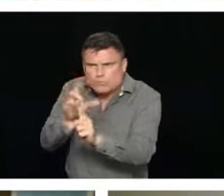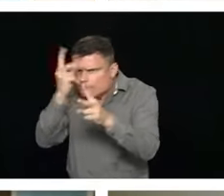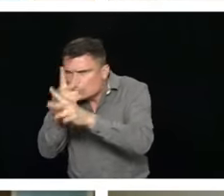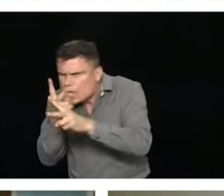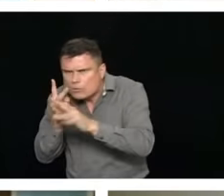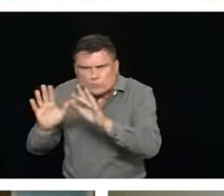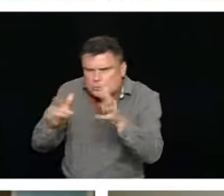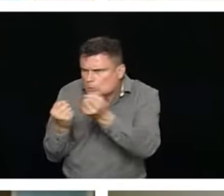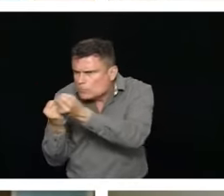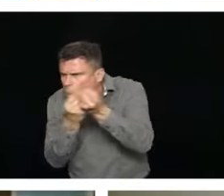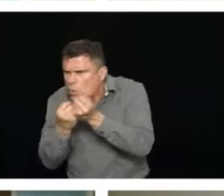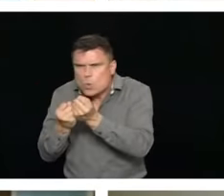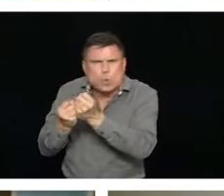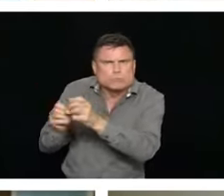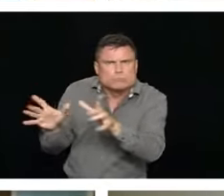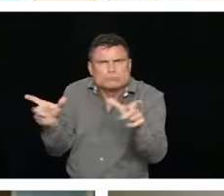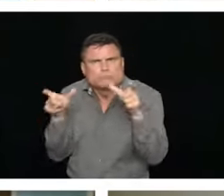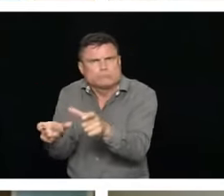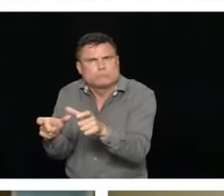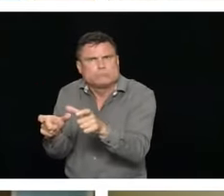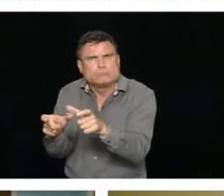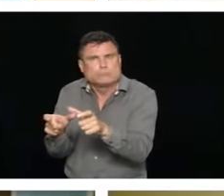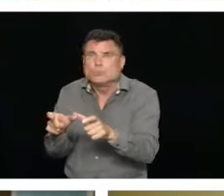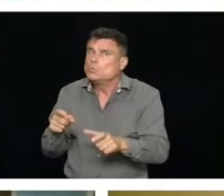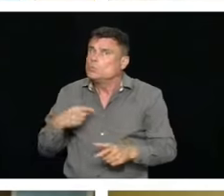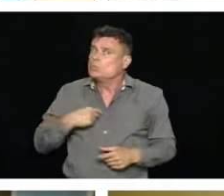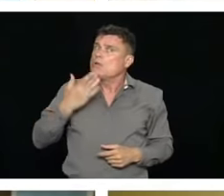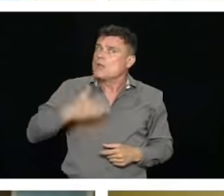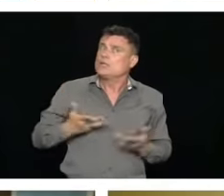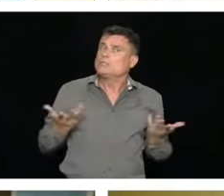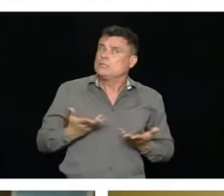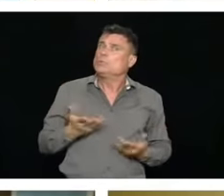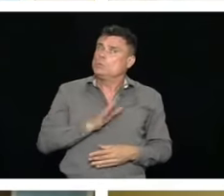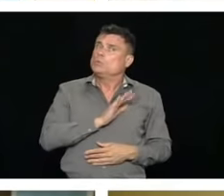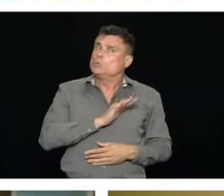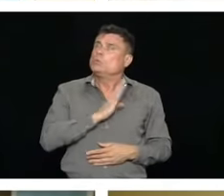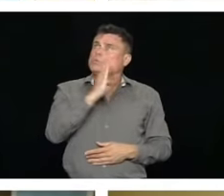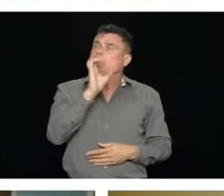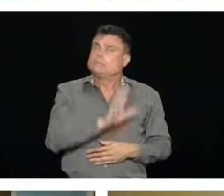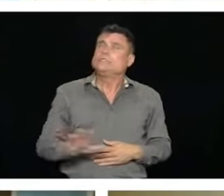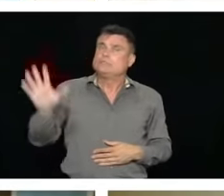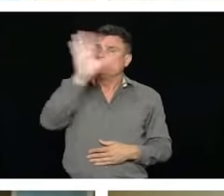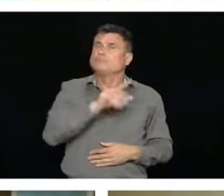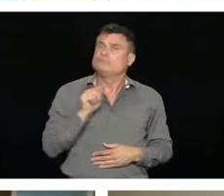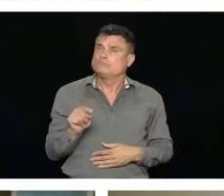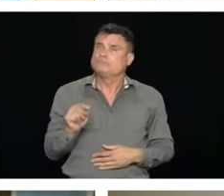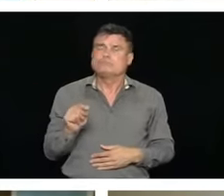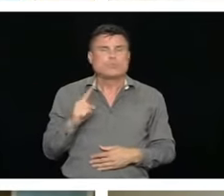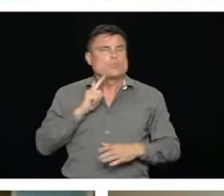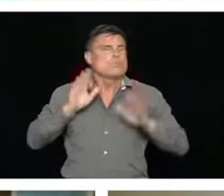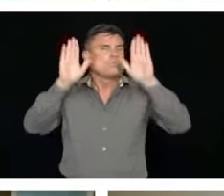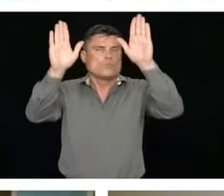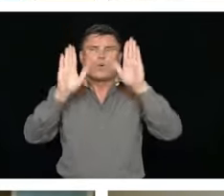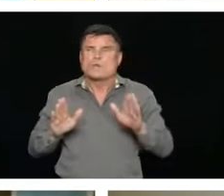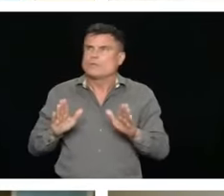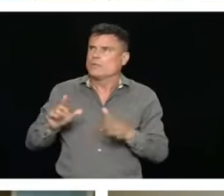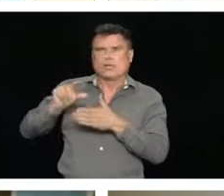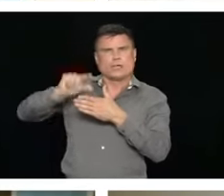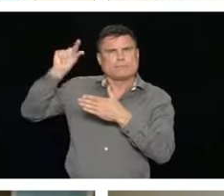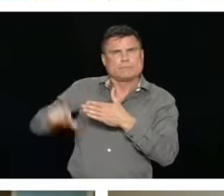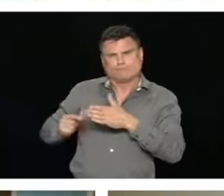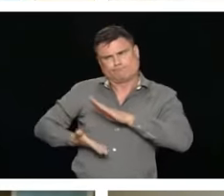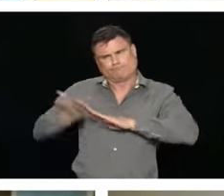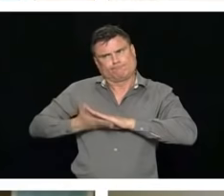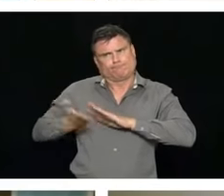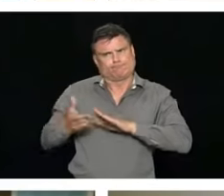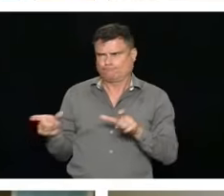have giving government advice. So I think, you know, you go back a week and a half, it was Premier Horgan who announced the restart plan